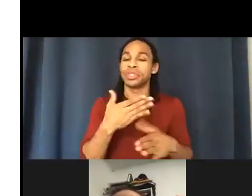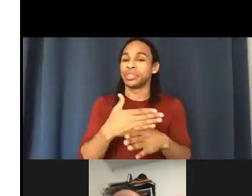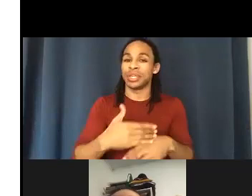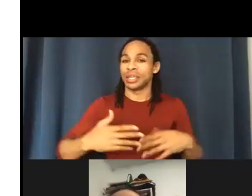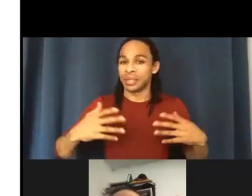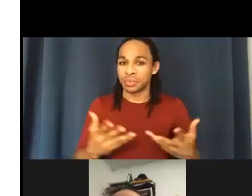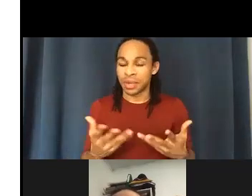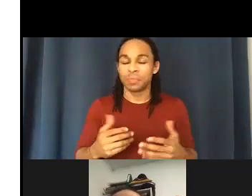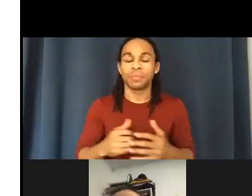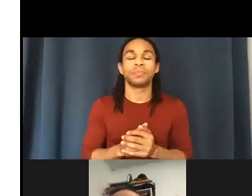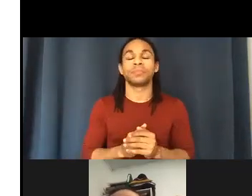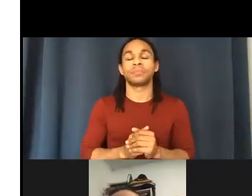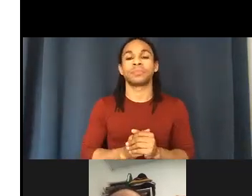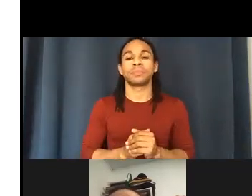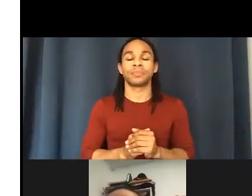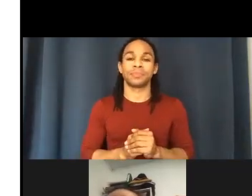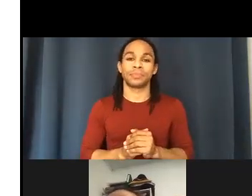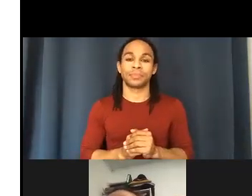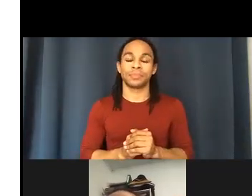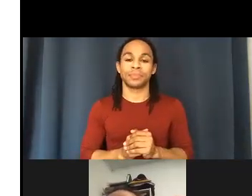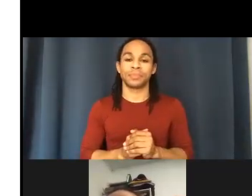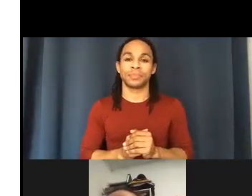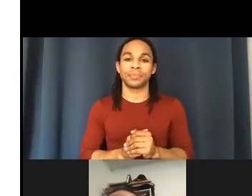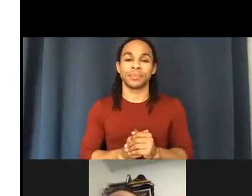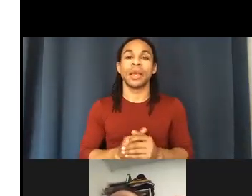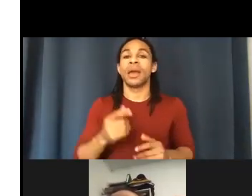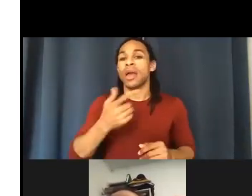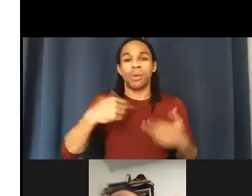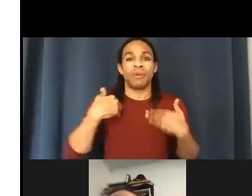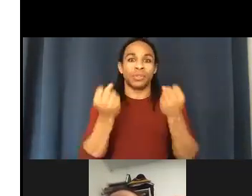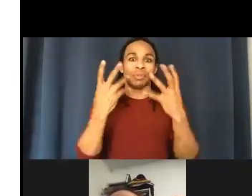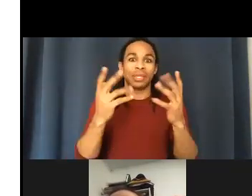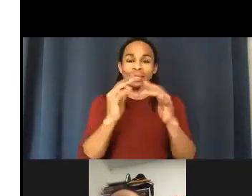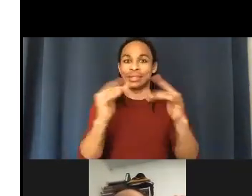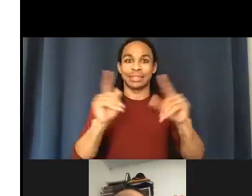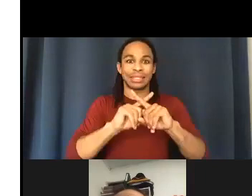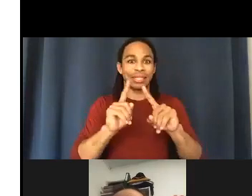panelists and the difference in geography and that we don't know each other,